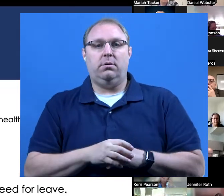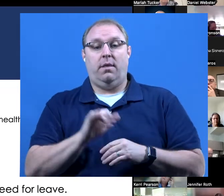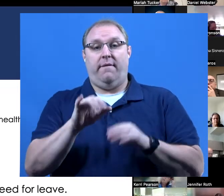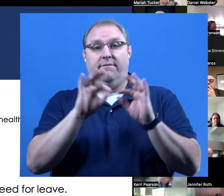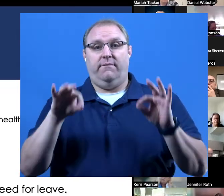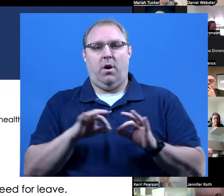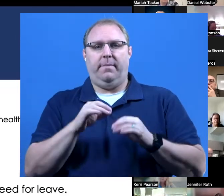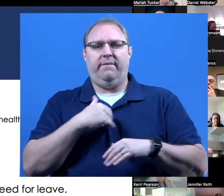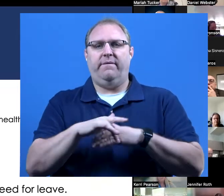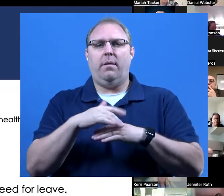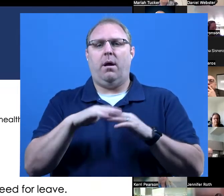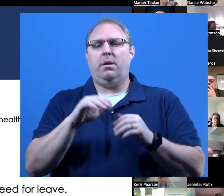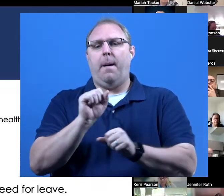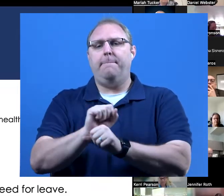HR.